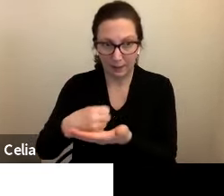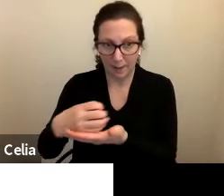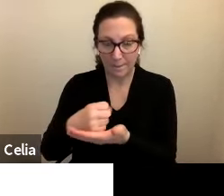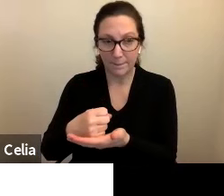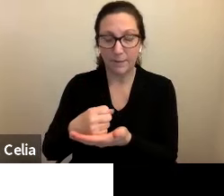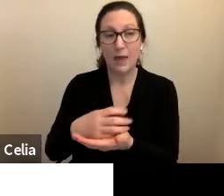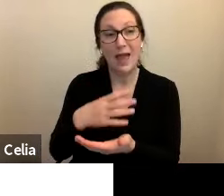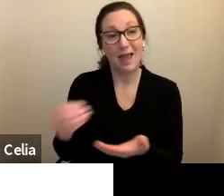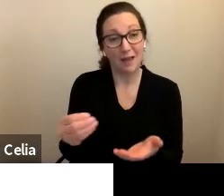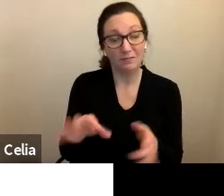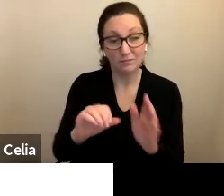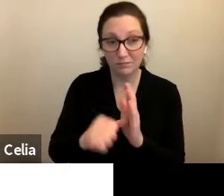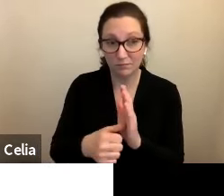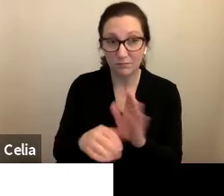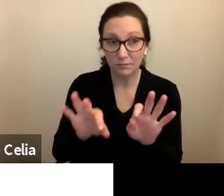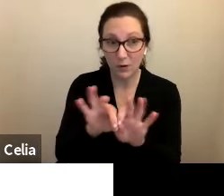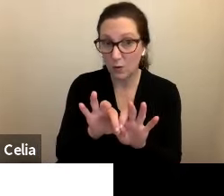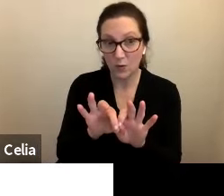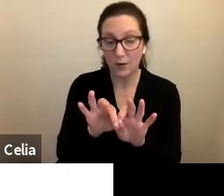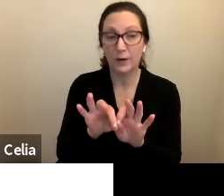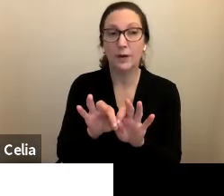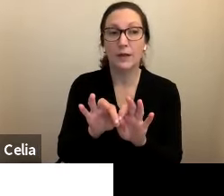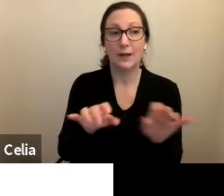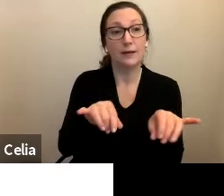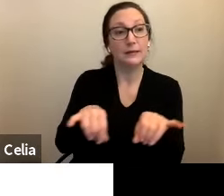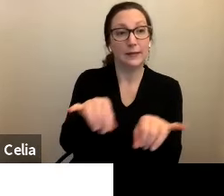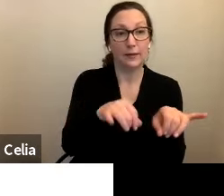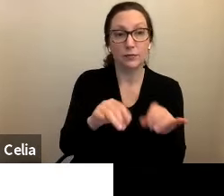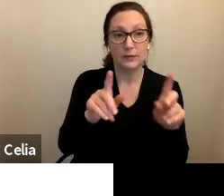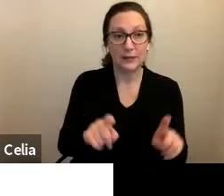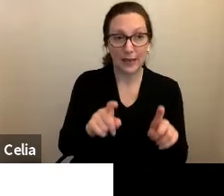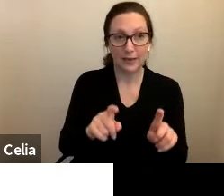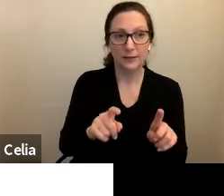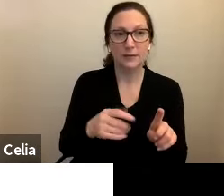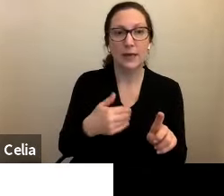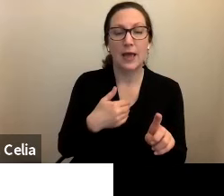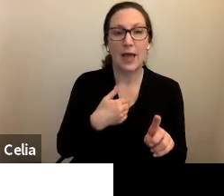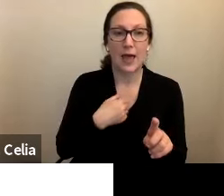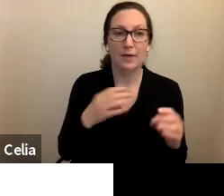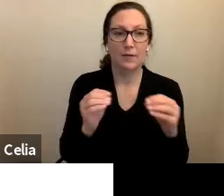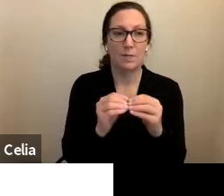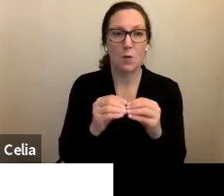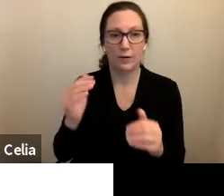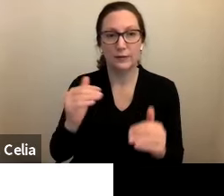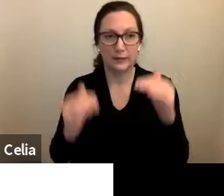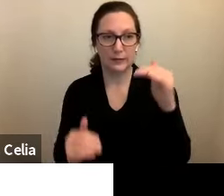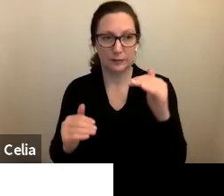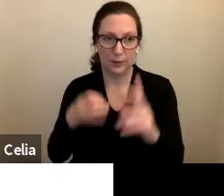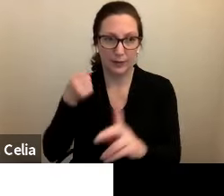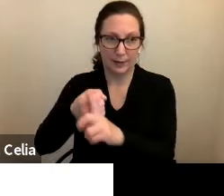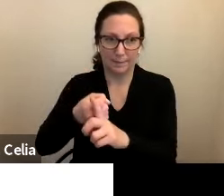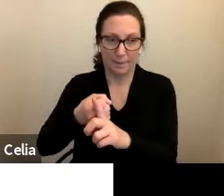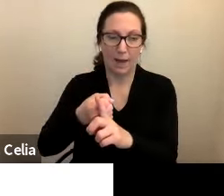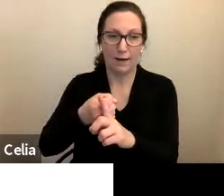your consideration. Standardized tests have greater disparate impact,